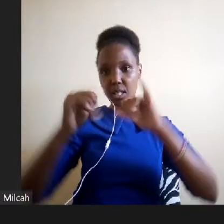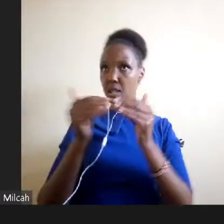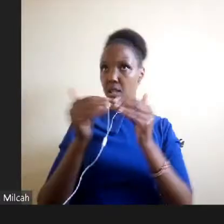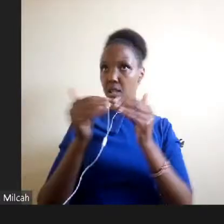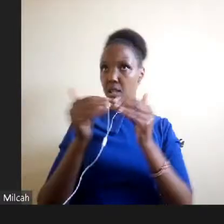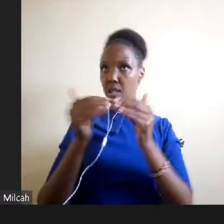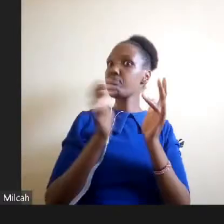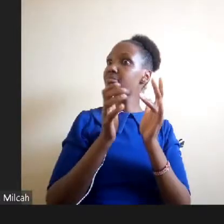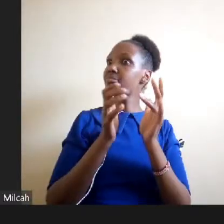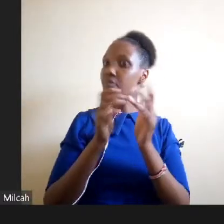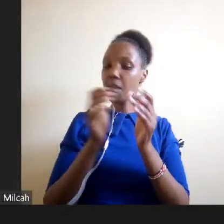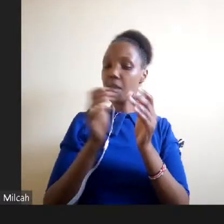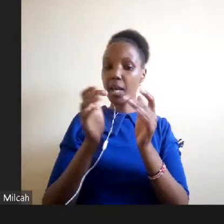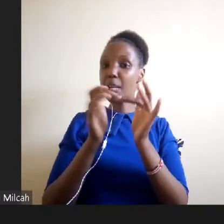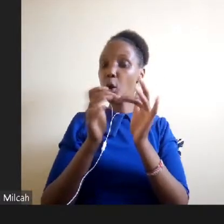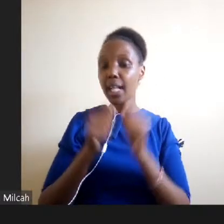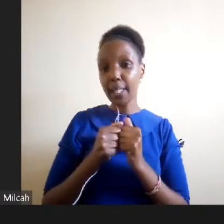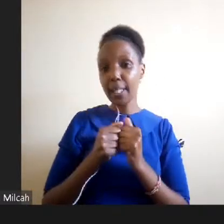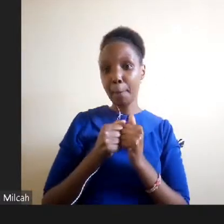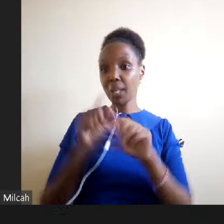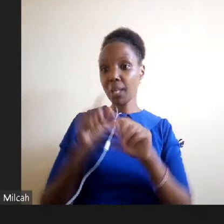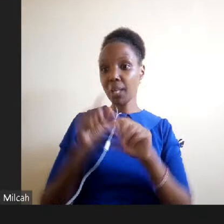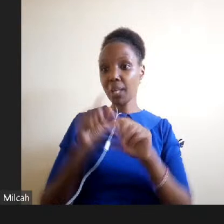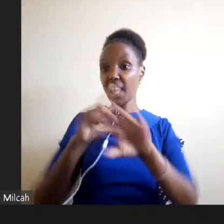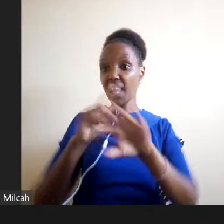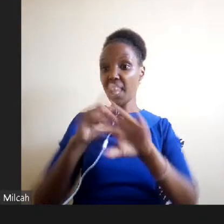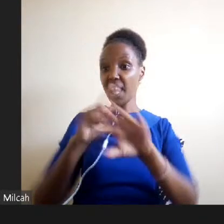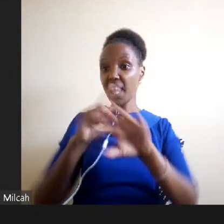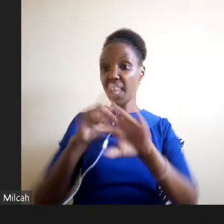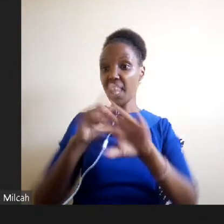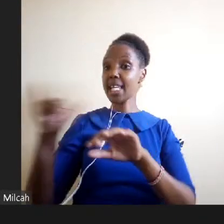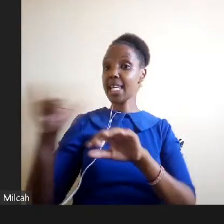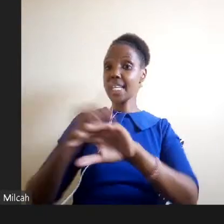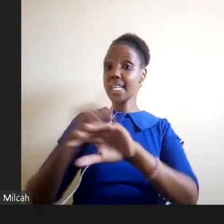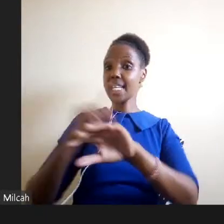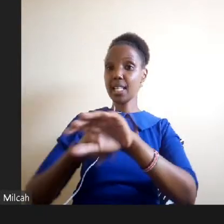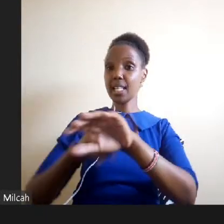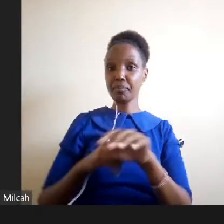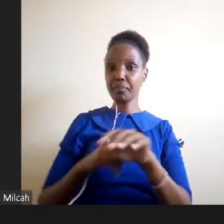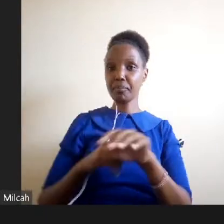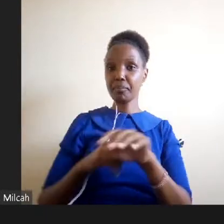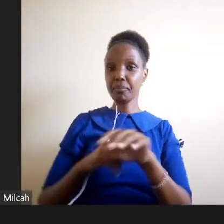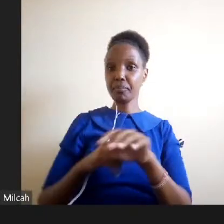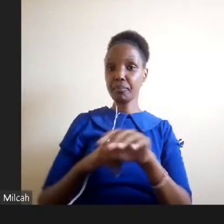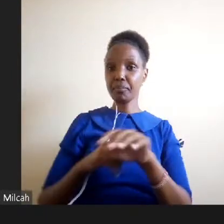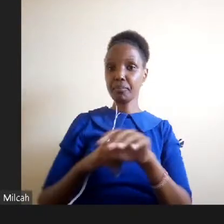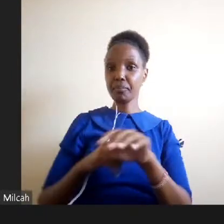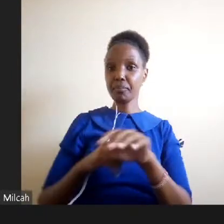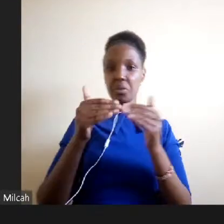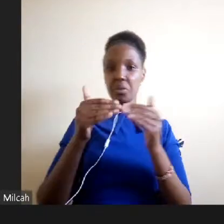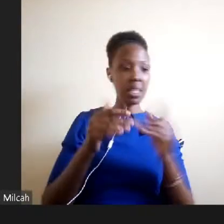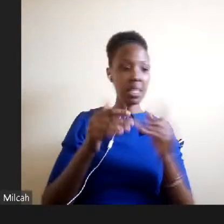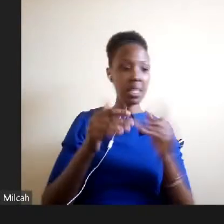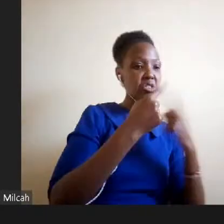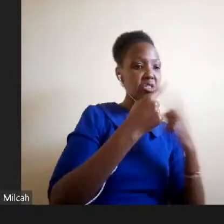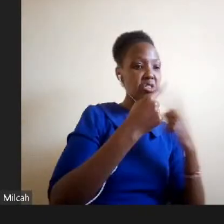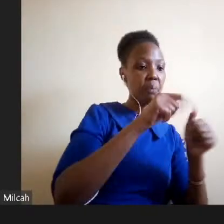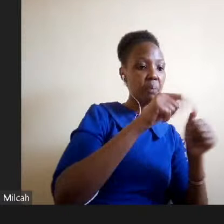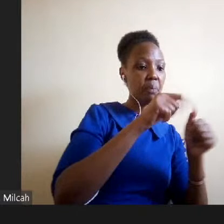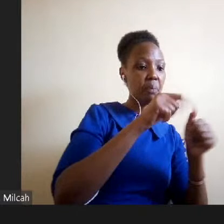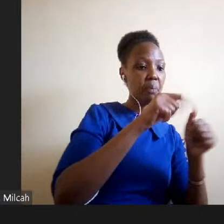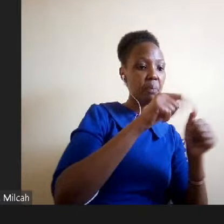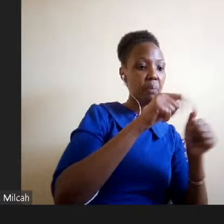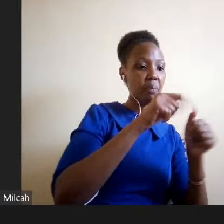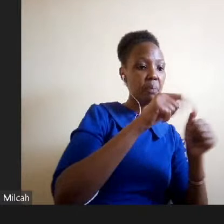platform. And at that time, she kept reporting to the police that we met here, we were talking about this. He even sent me money on